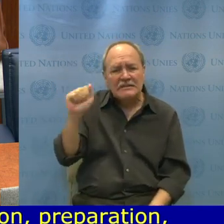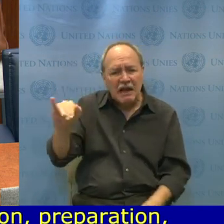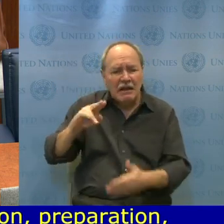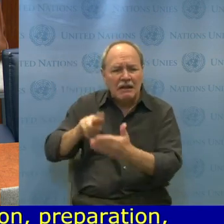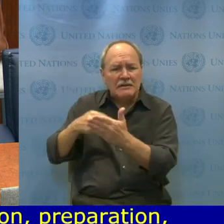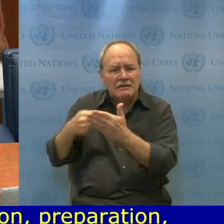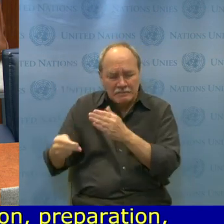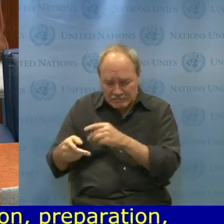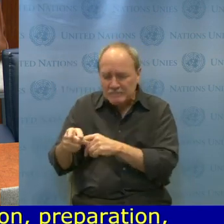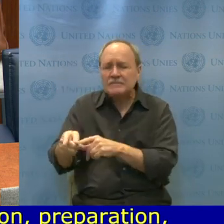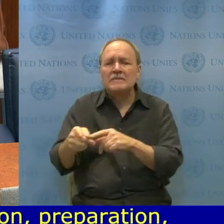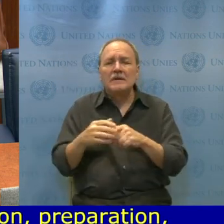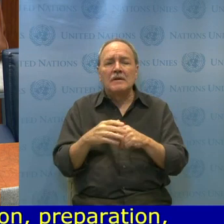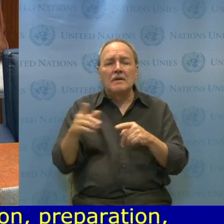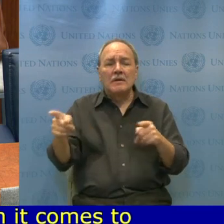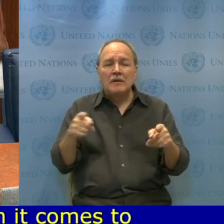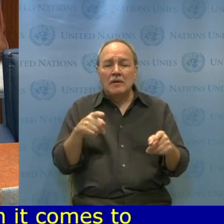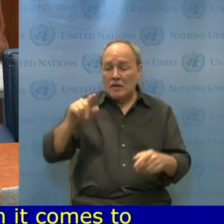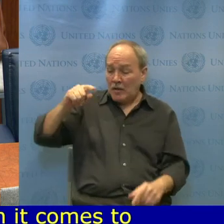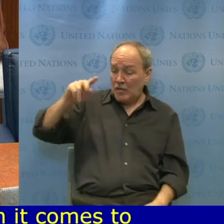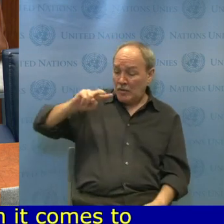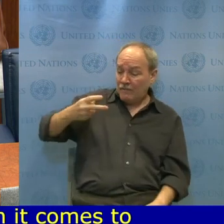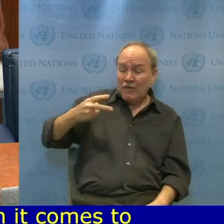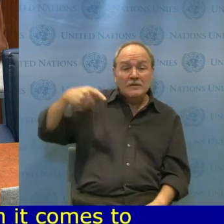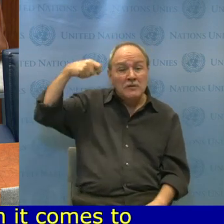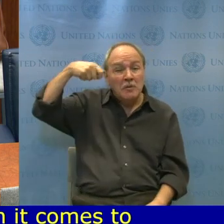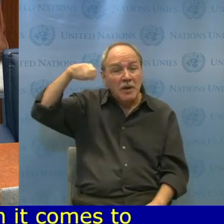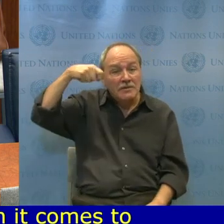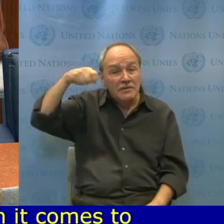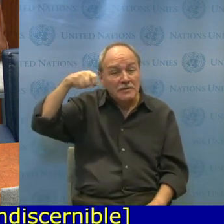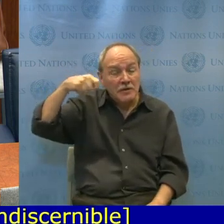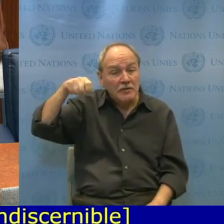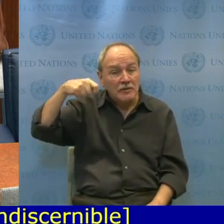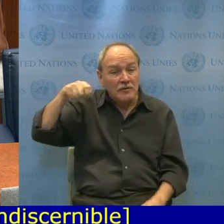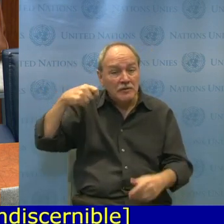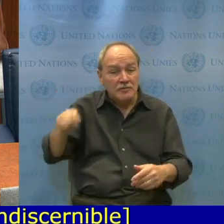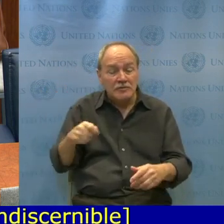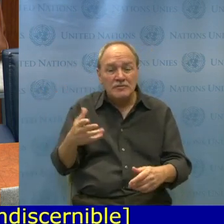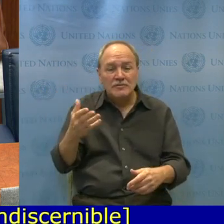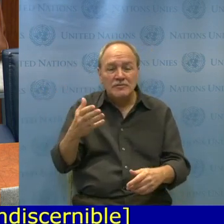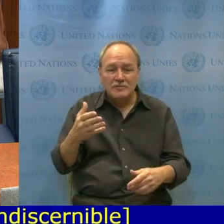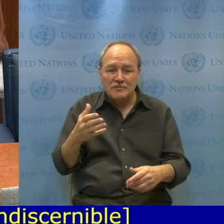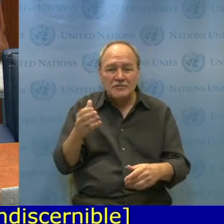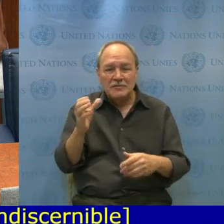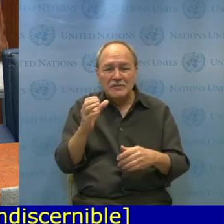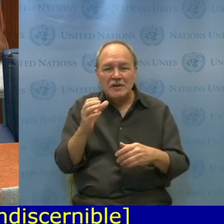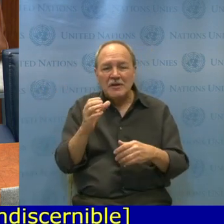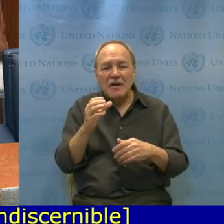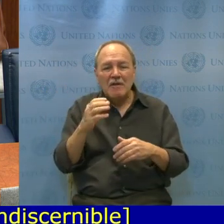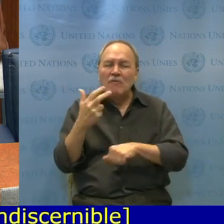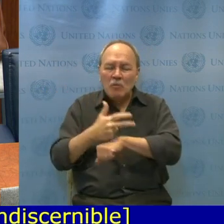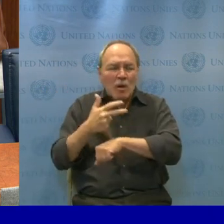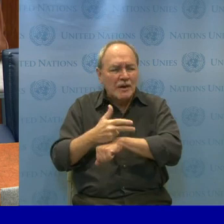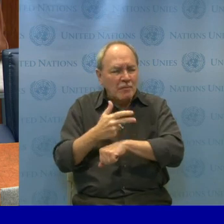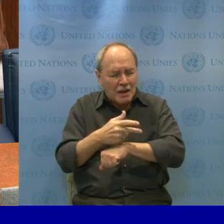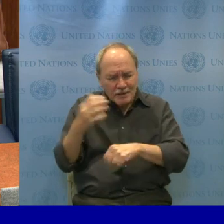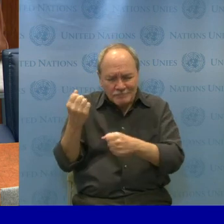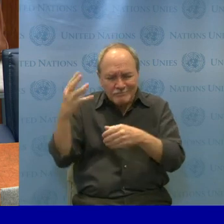the Vice President of the Republic working on a department for disability. So we're working in a way